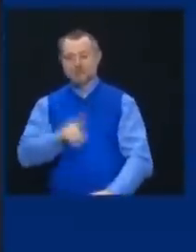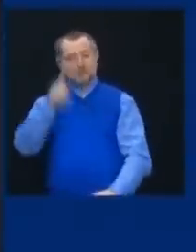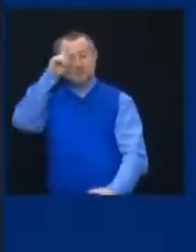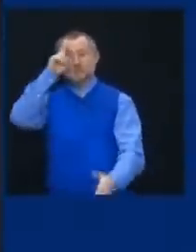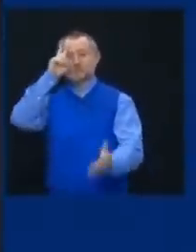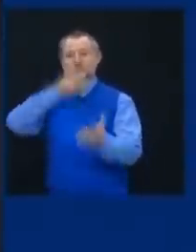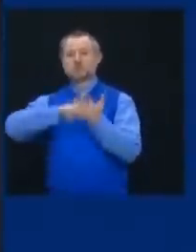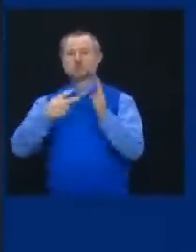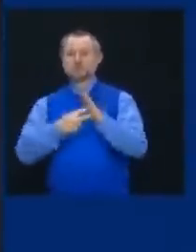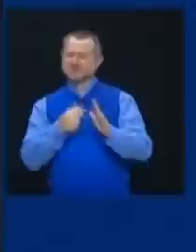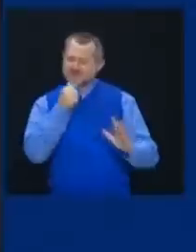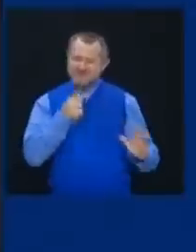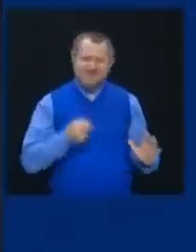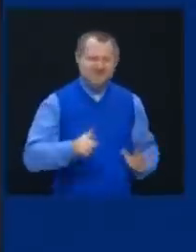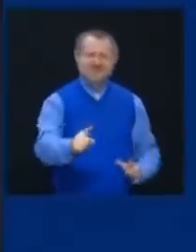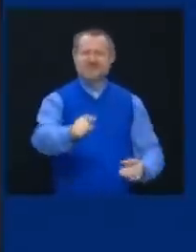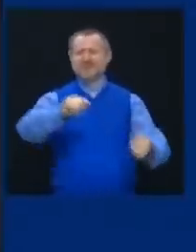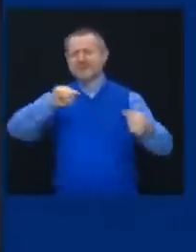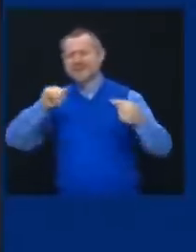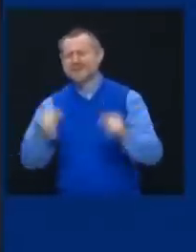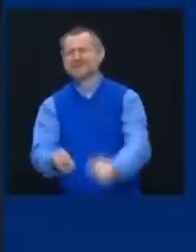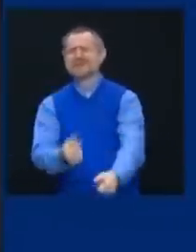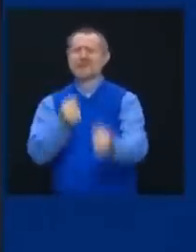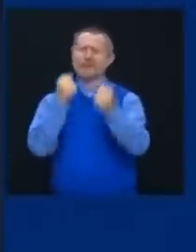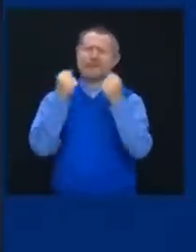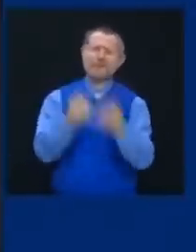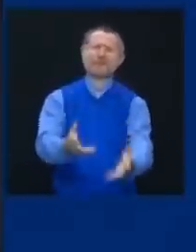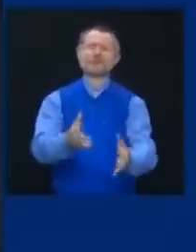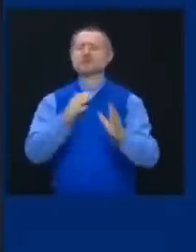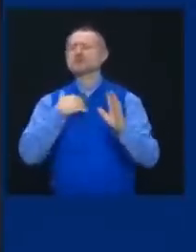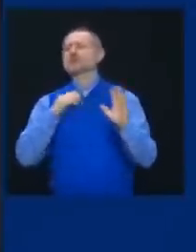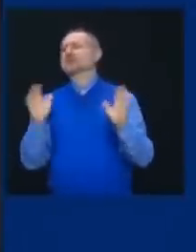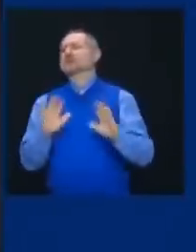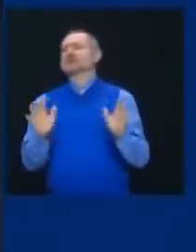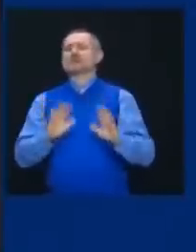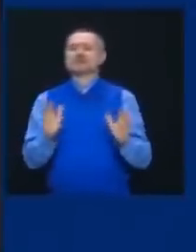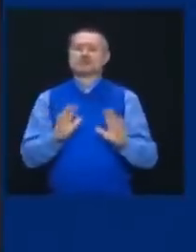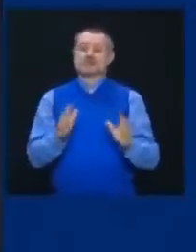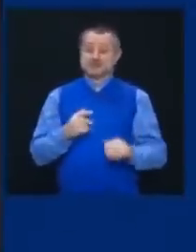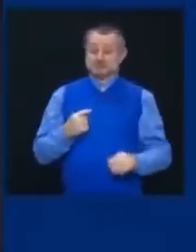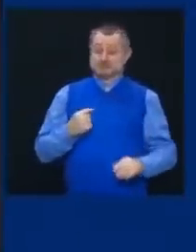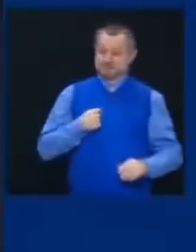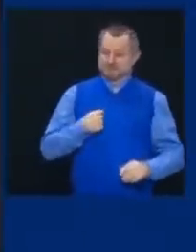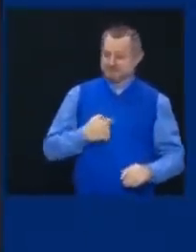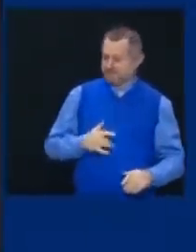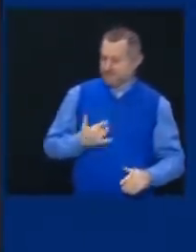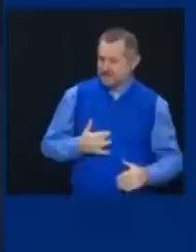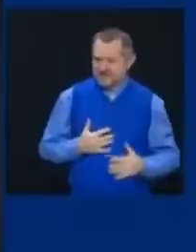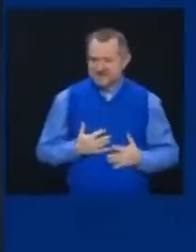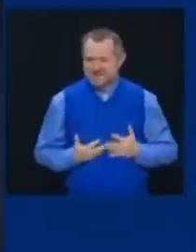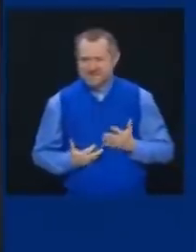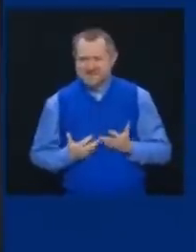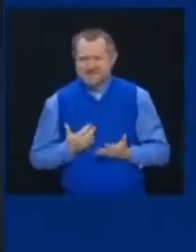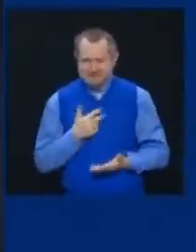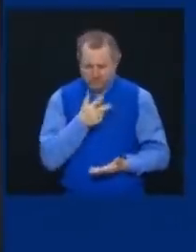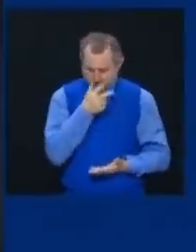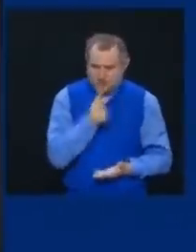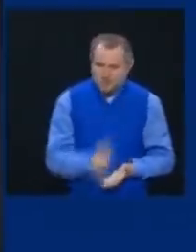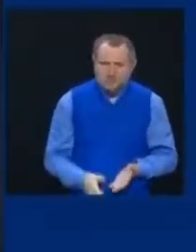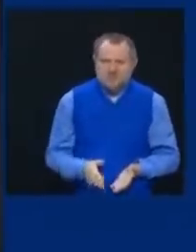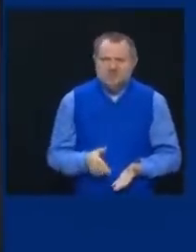or hurt anyone or cause anyone pain. I feel terrible